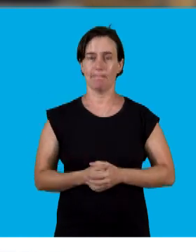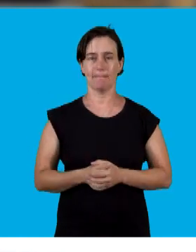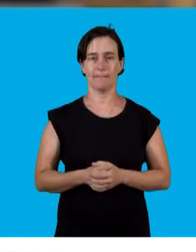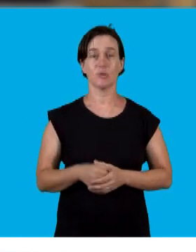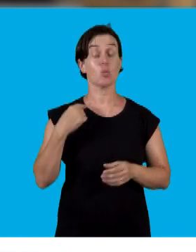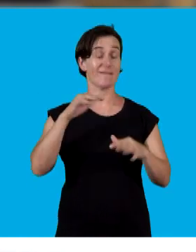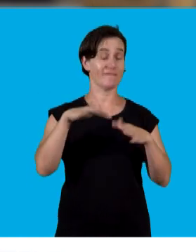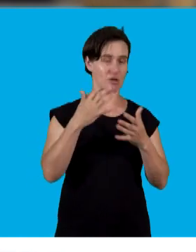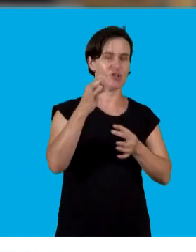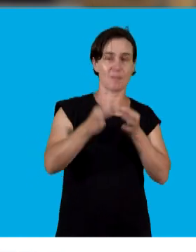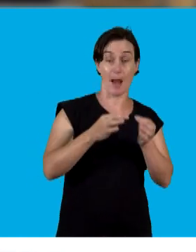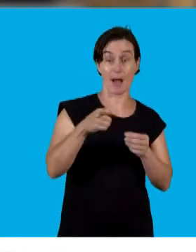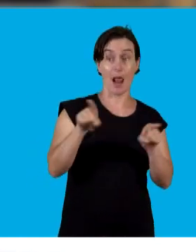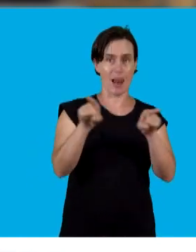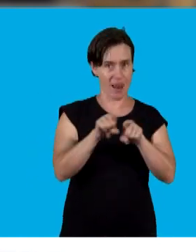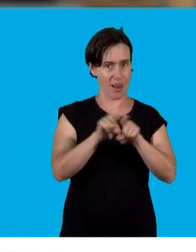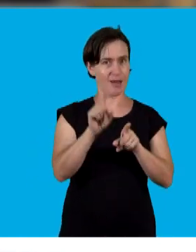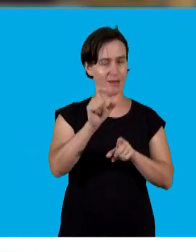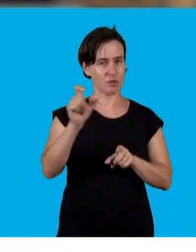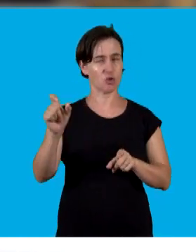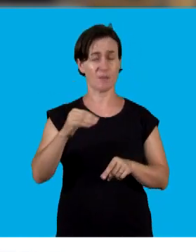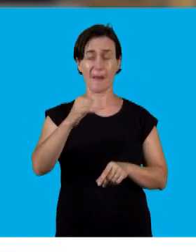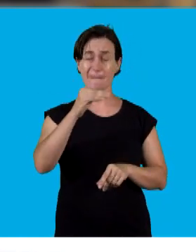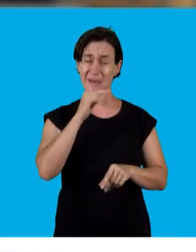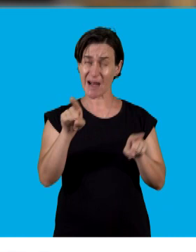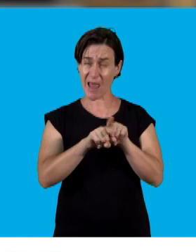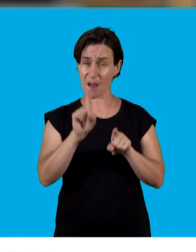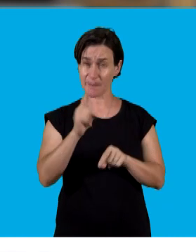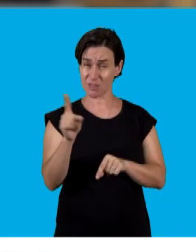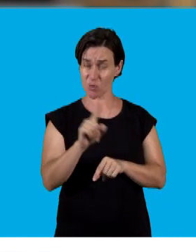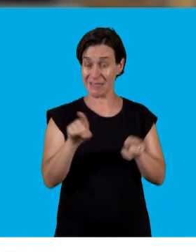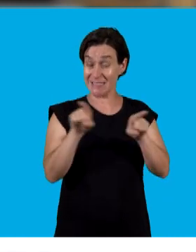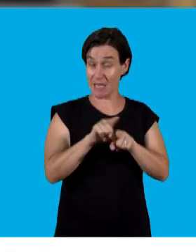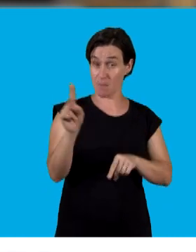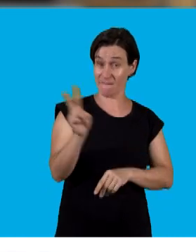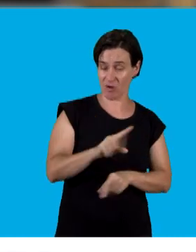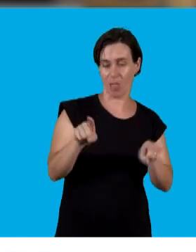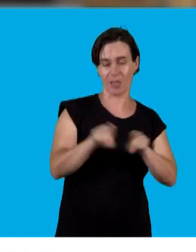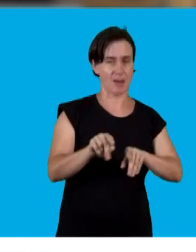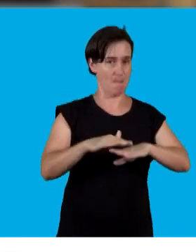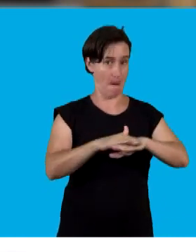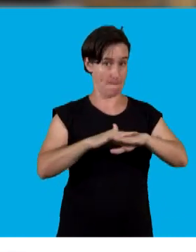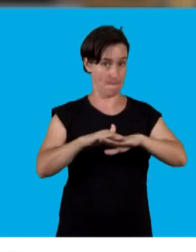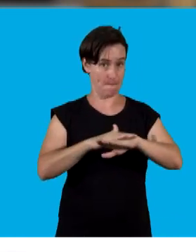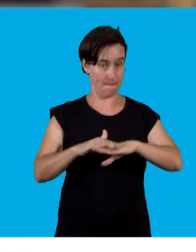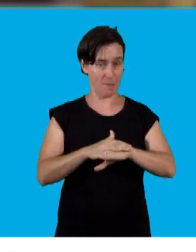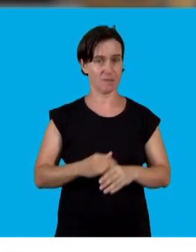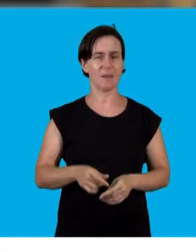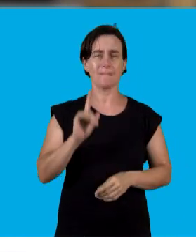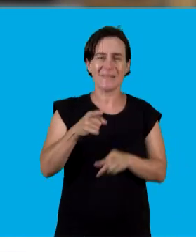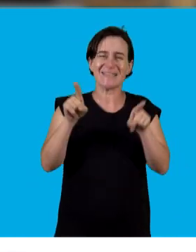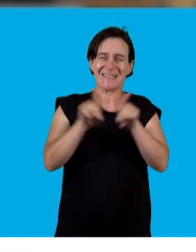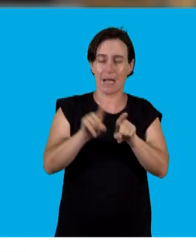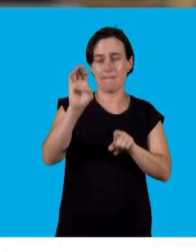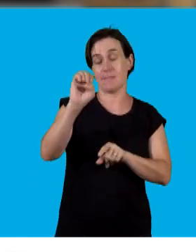at those like terms, and we know that the like terms must have the same variable as a base, and they must be the